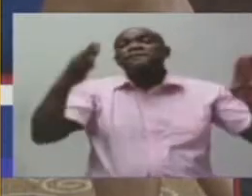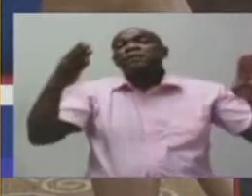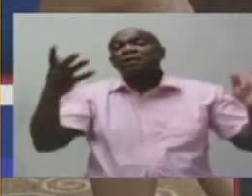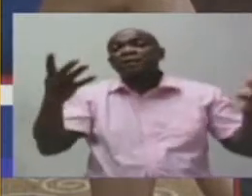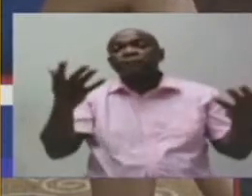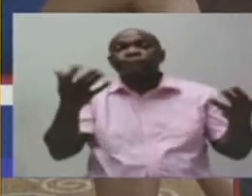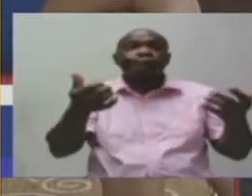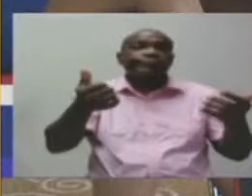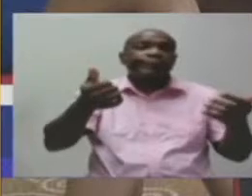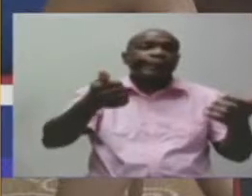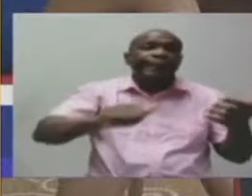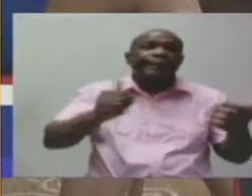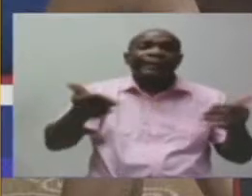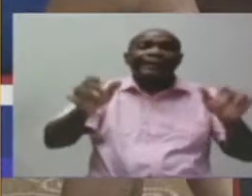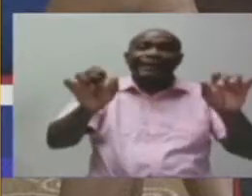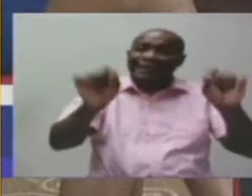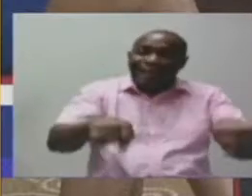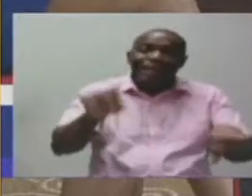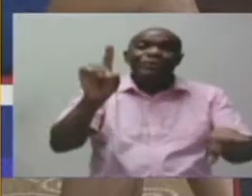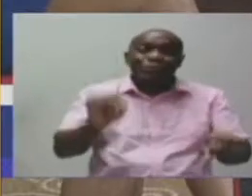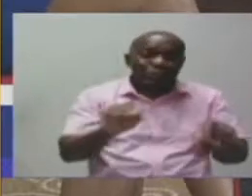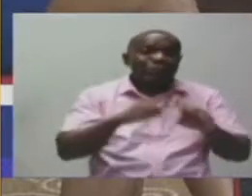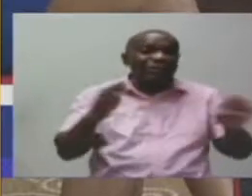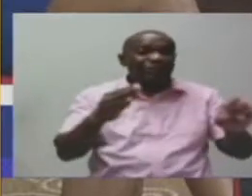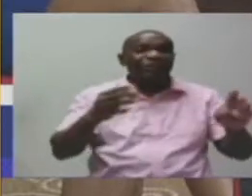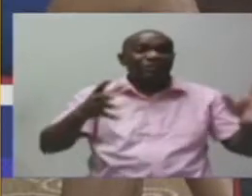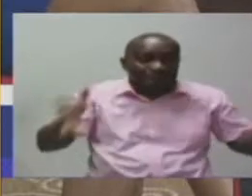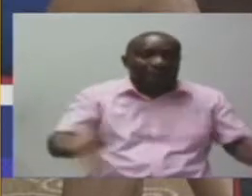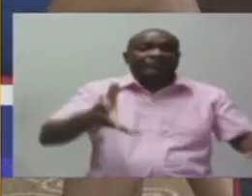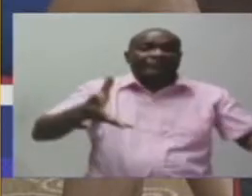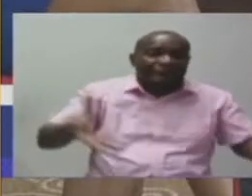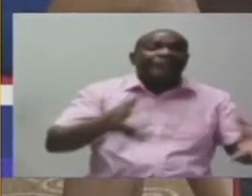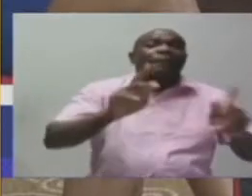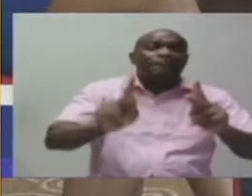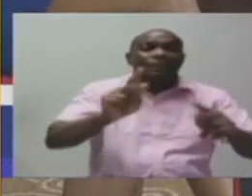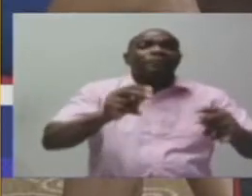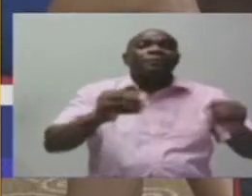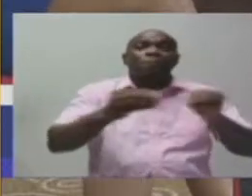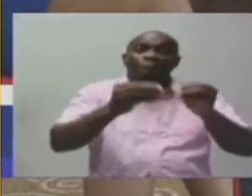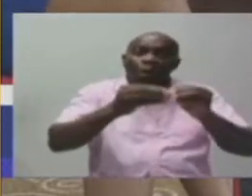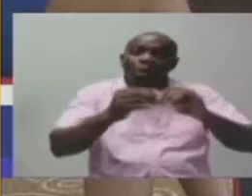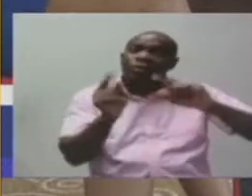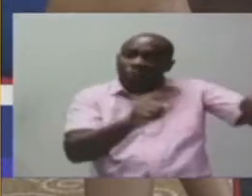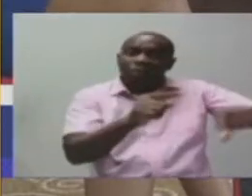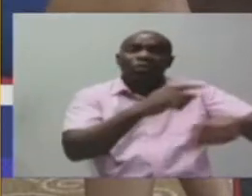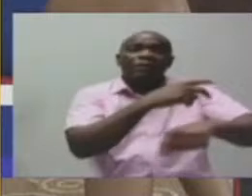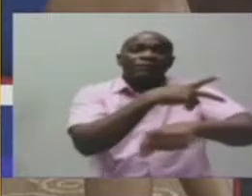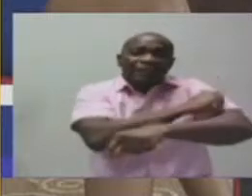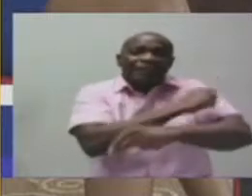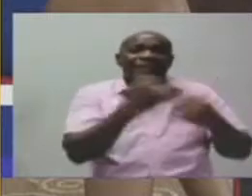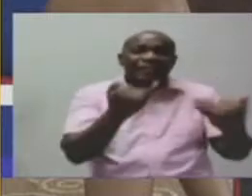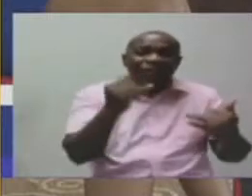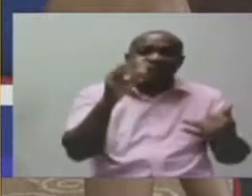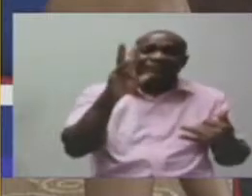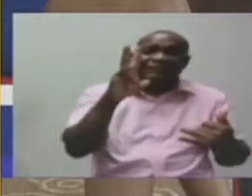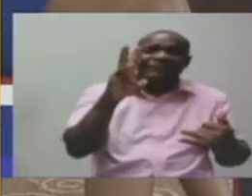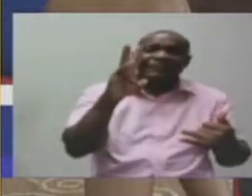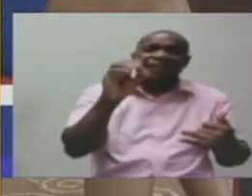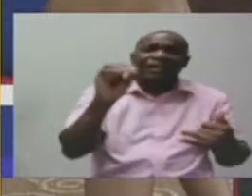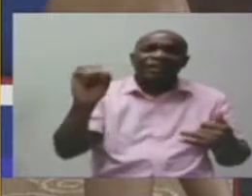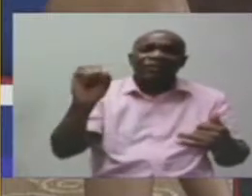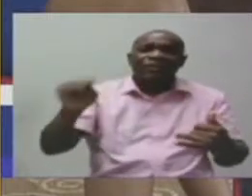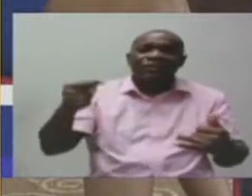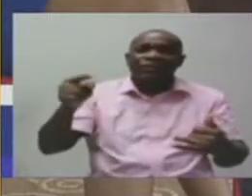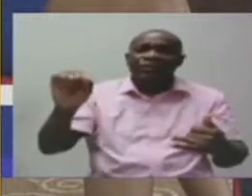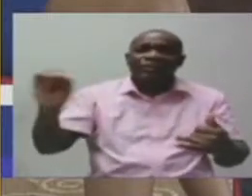in addition to what's being done to try and get this figure of 600,000 people vaccinated? And secondly,